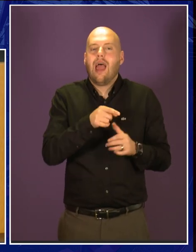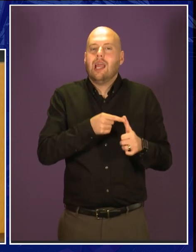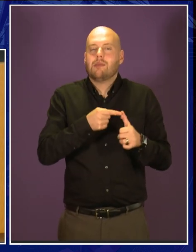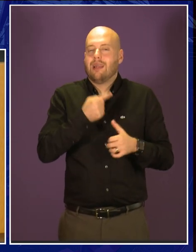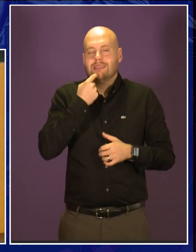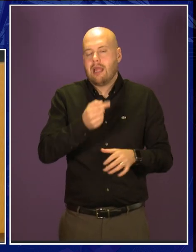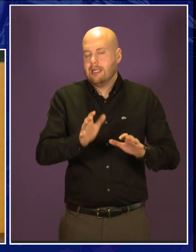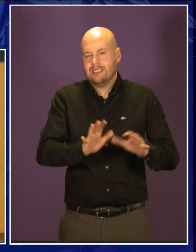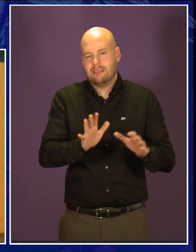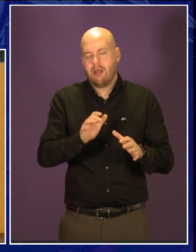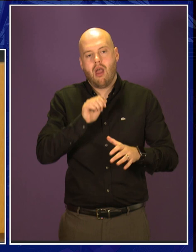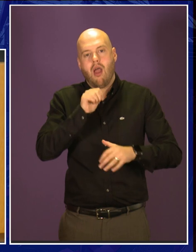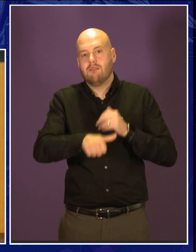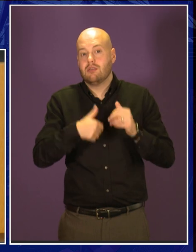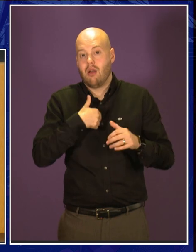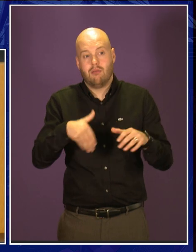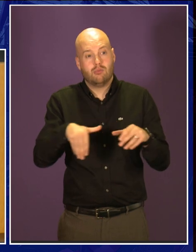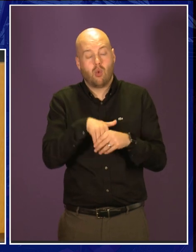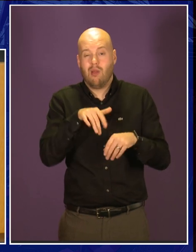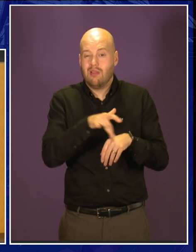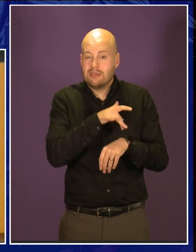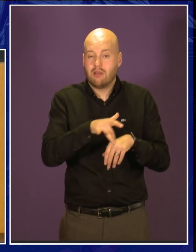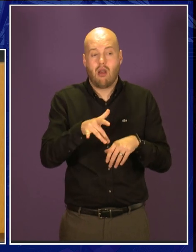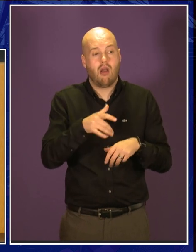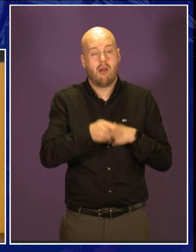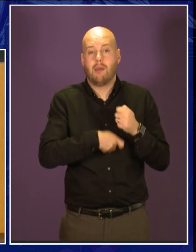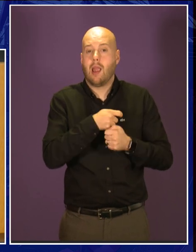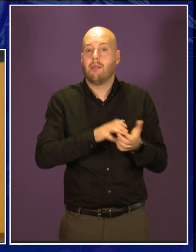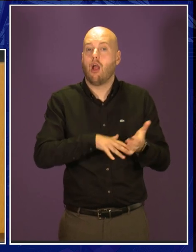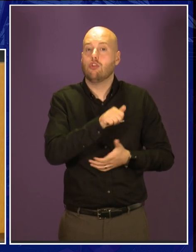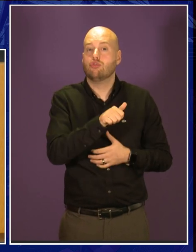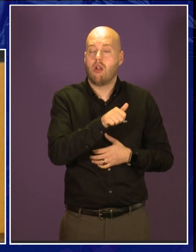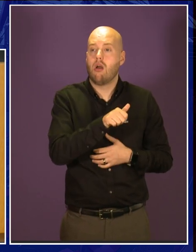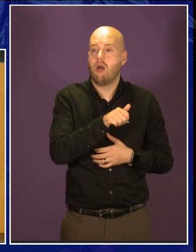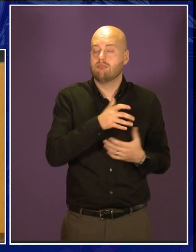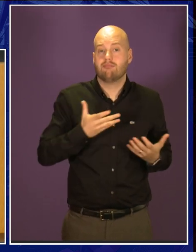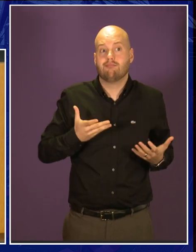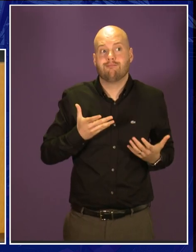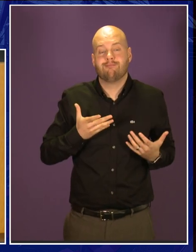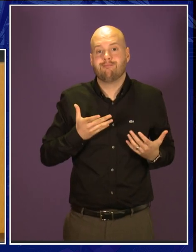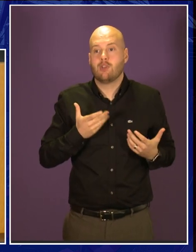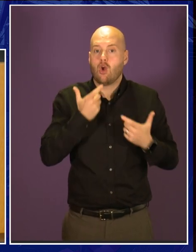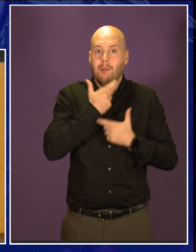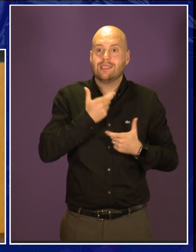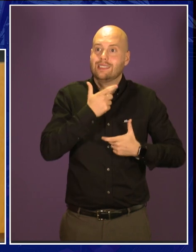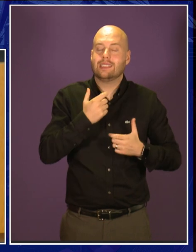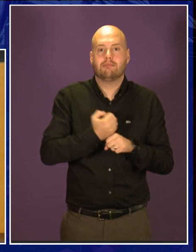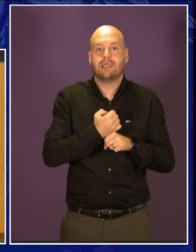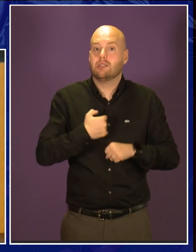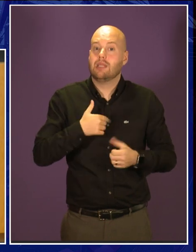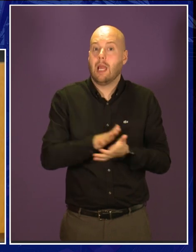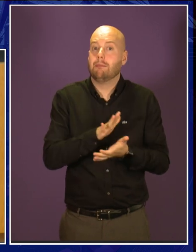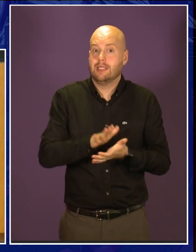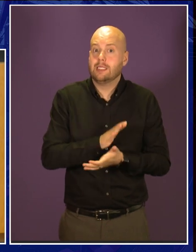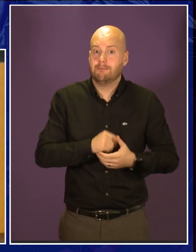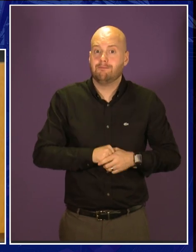bit educated about art and about comedy. He said, it's make me happy. And it's a way, because it's the only